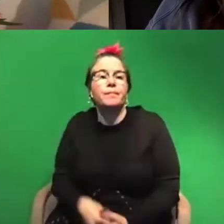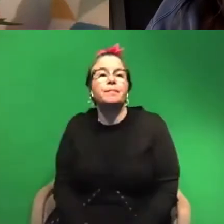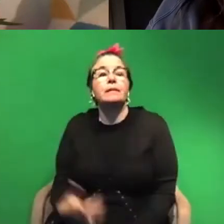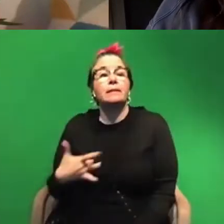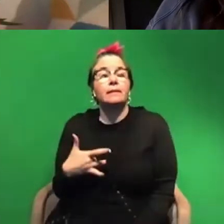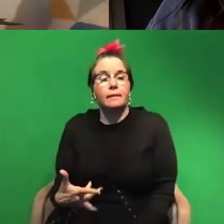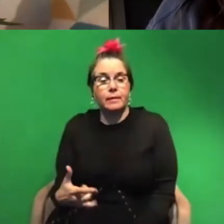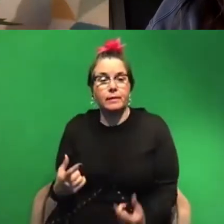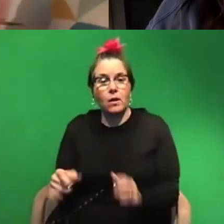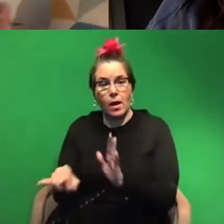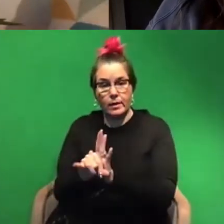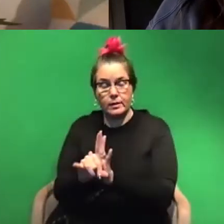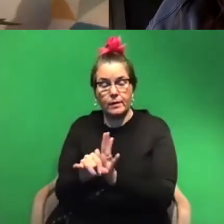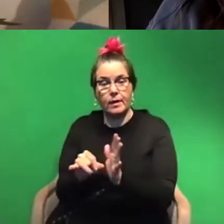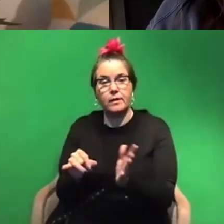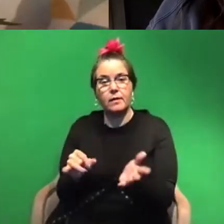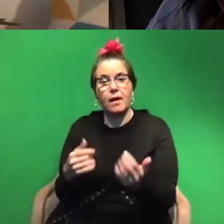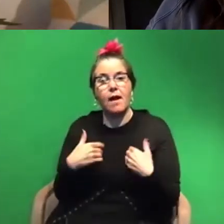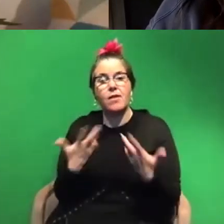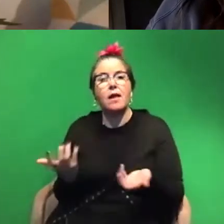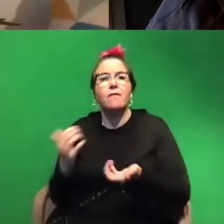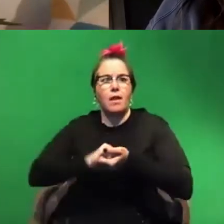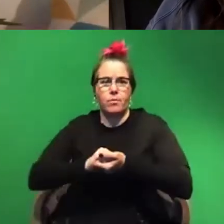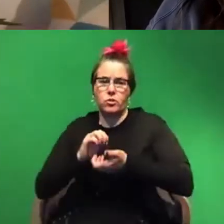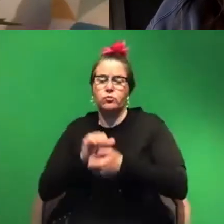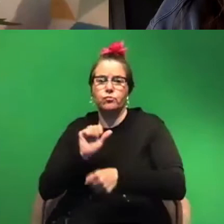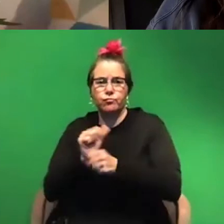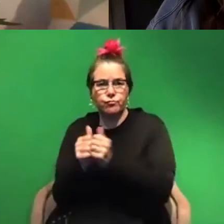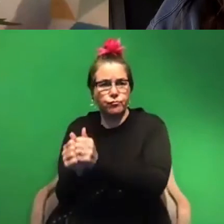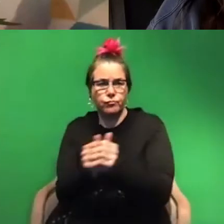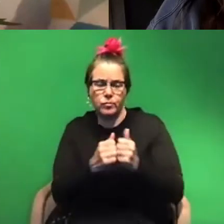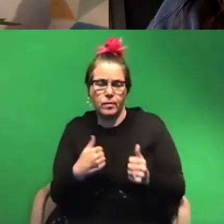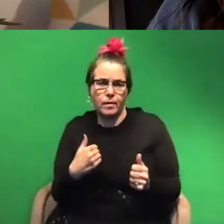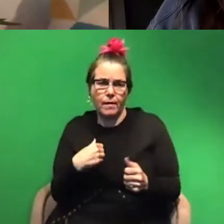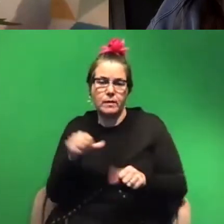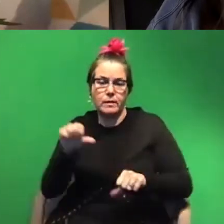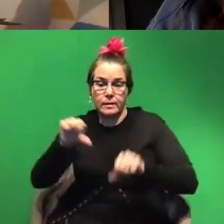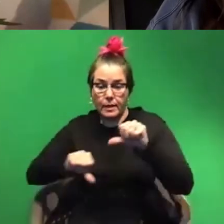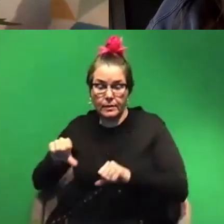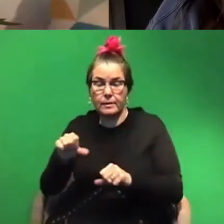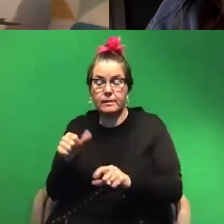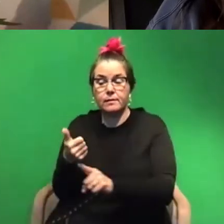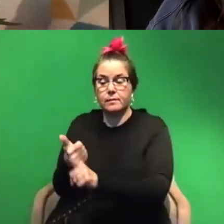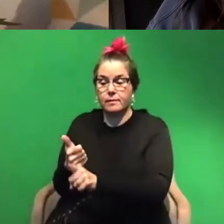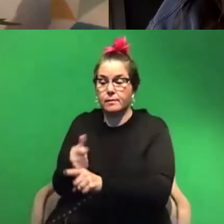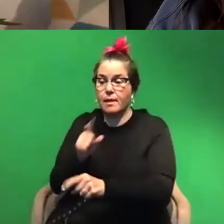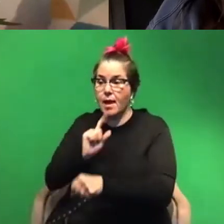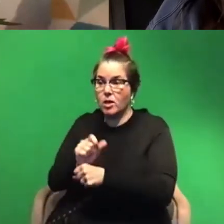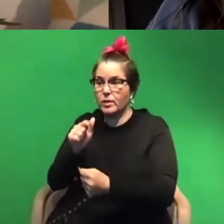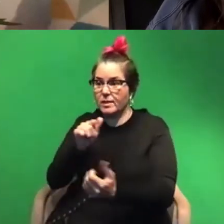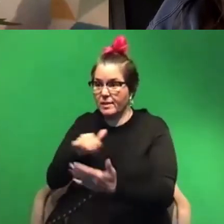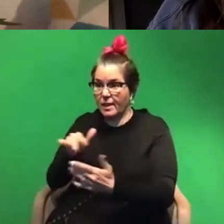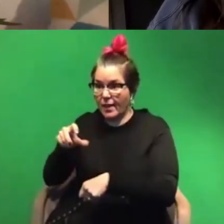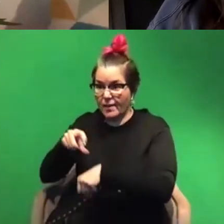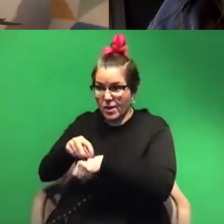would identify, so there's a lot of collaboration that happens between scientists who actually study the virus